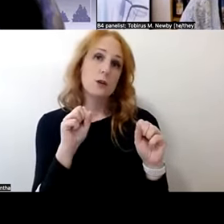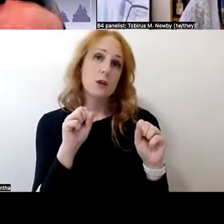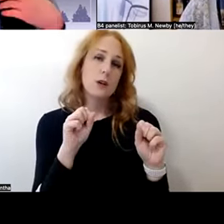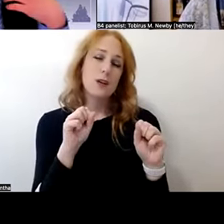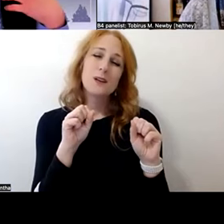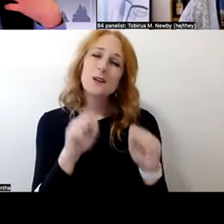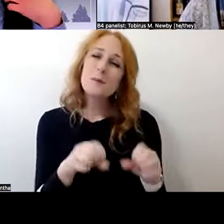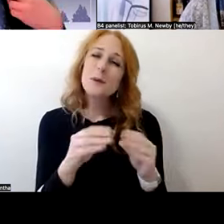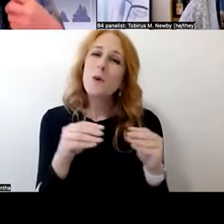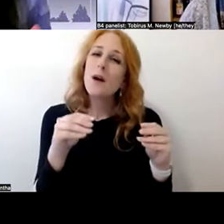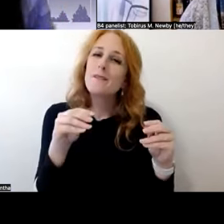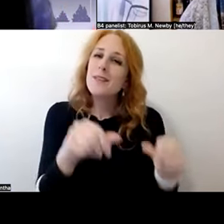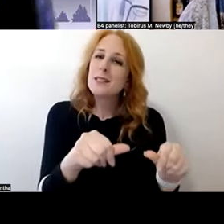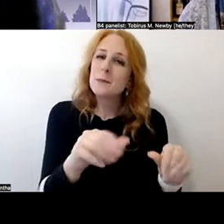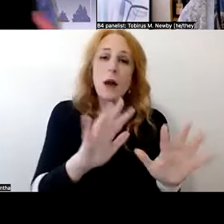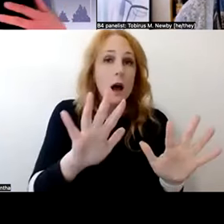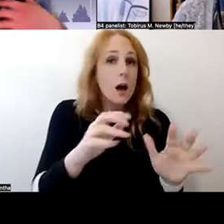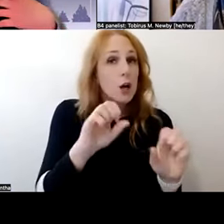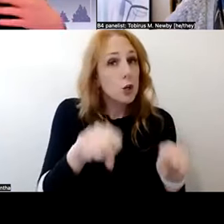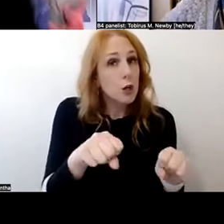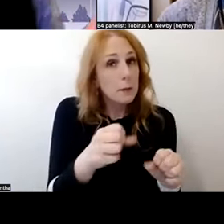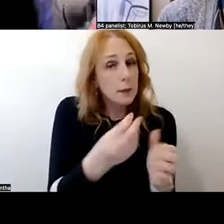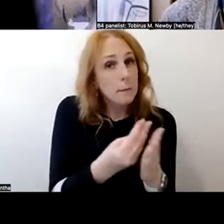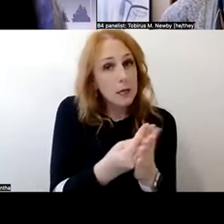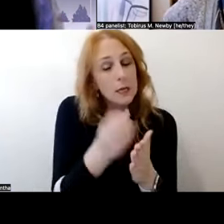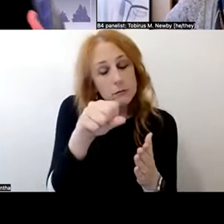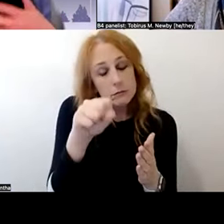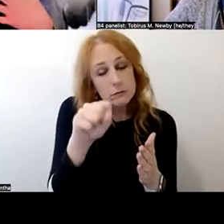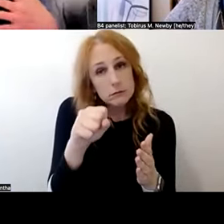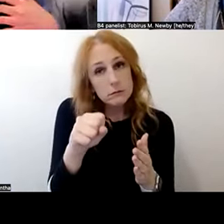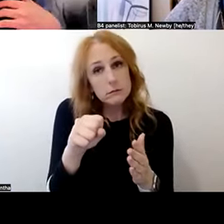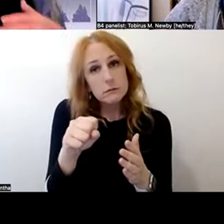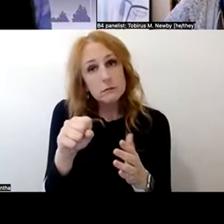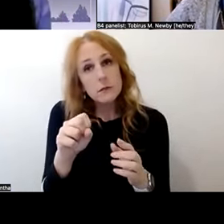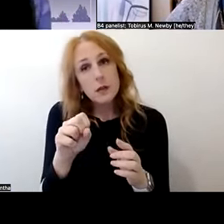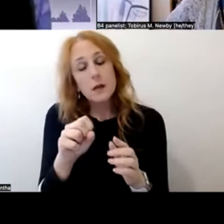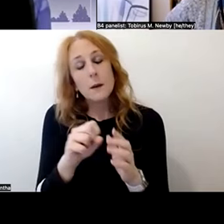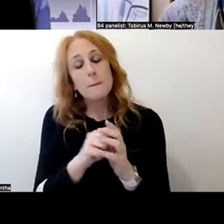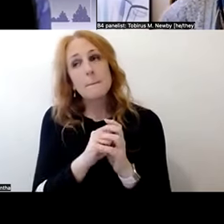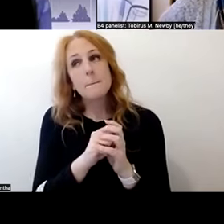And investment could mean monetary things,